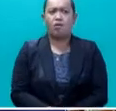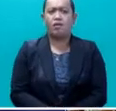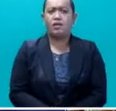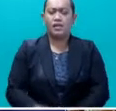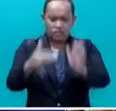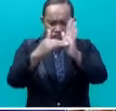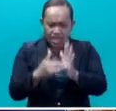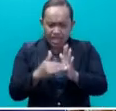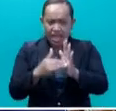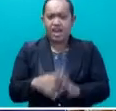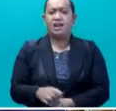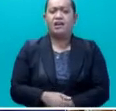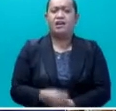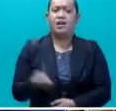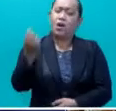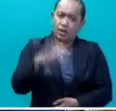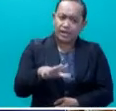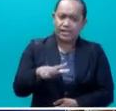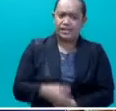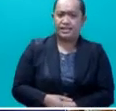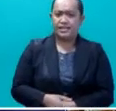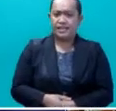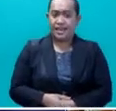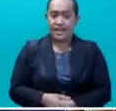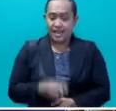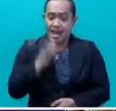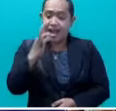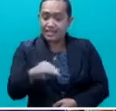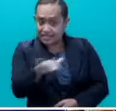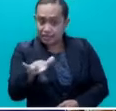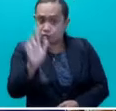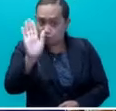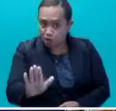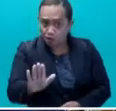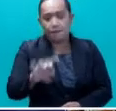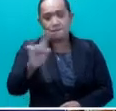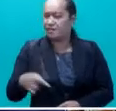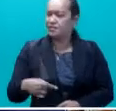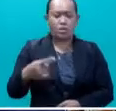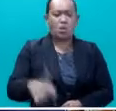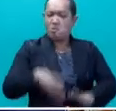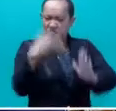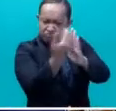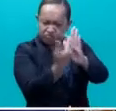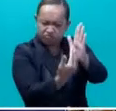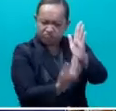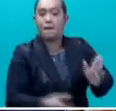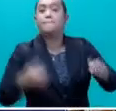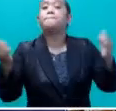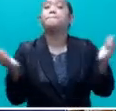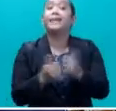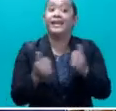chair instructed VCP to stop the staff disciplinary process. There's a whole lot of things there, sir, which was not